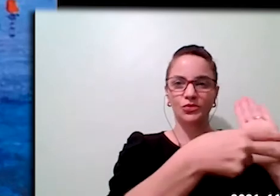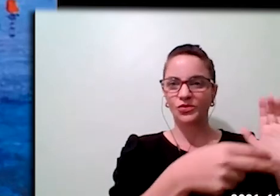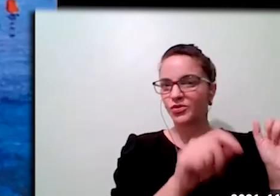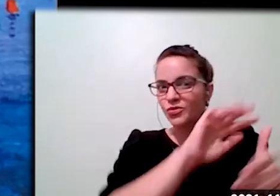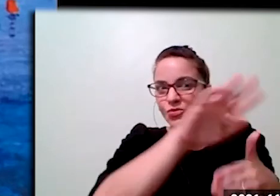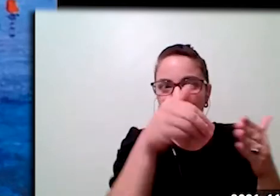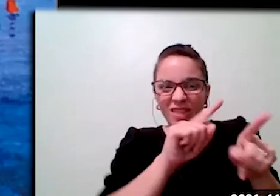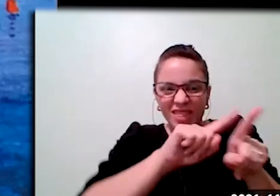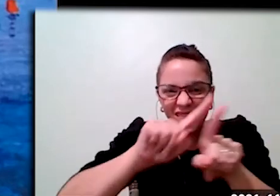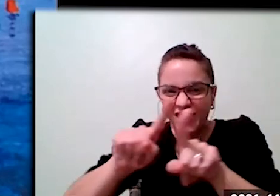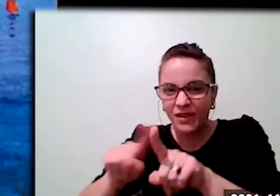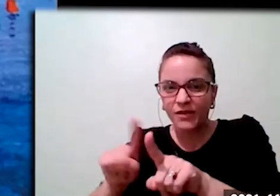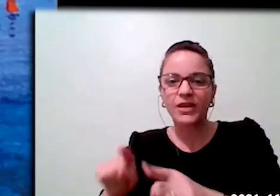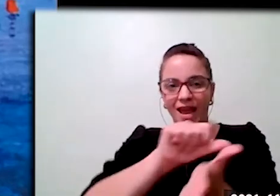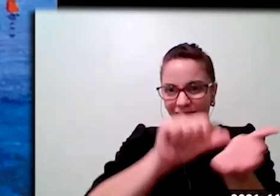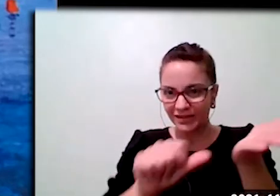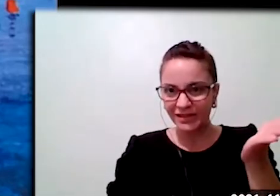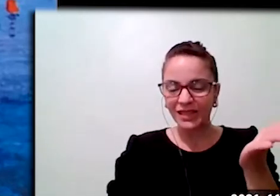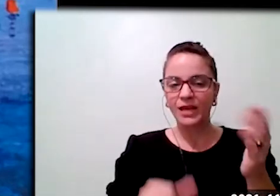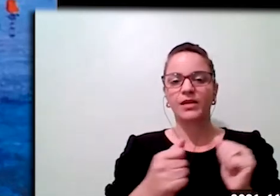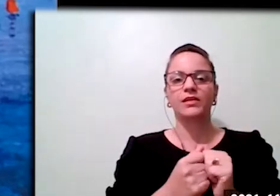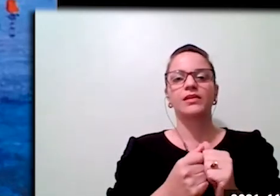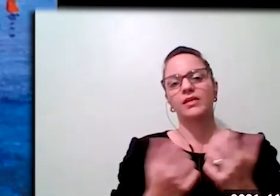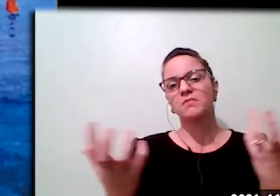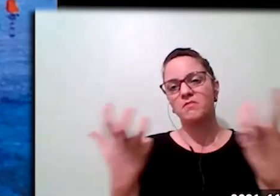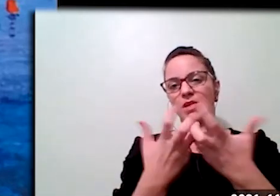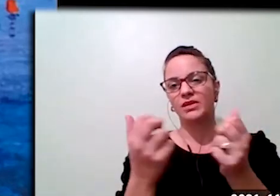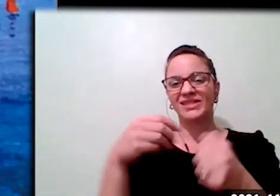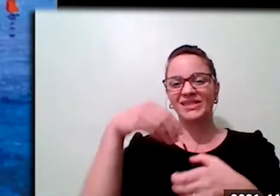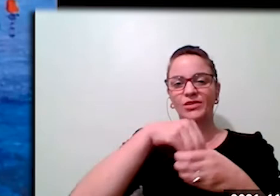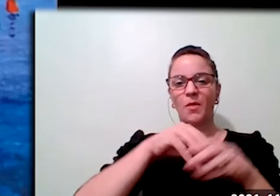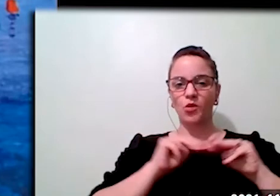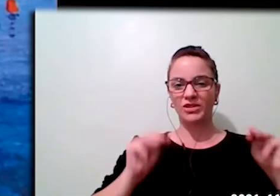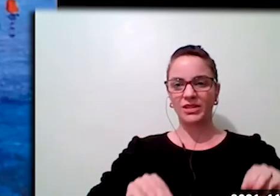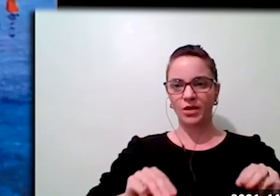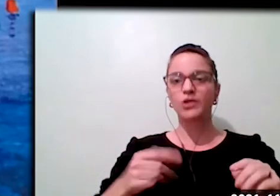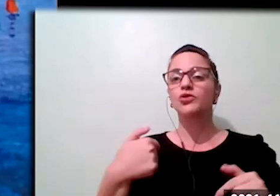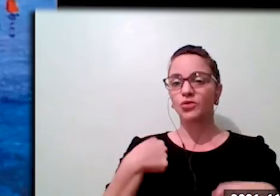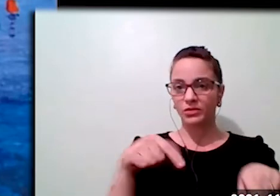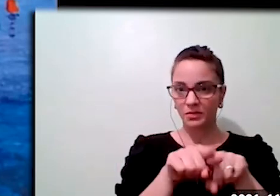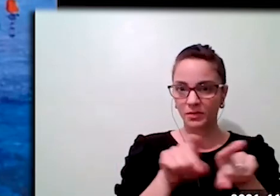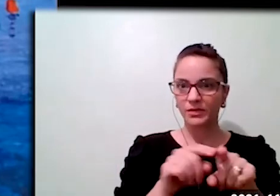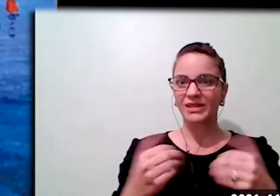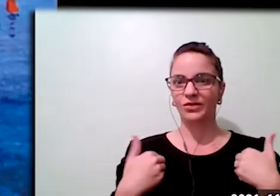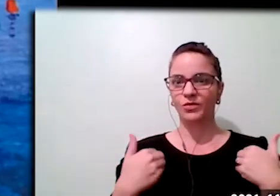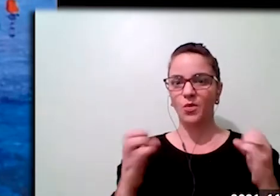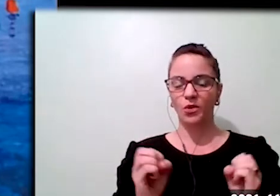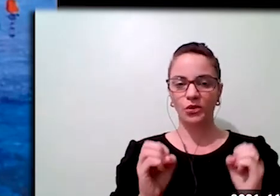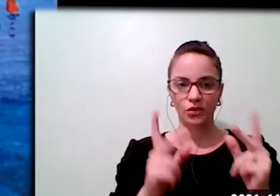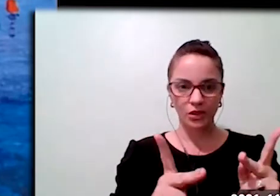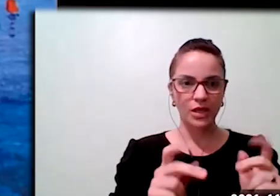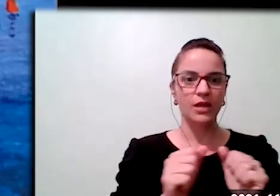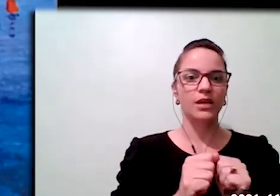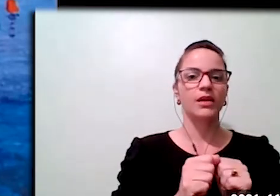permanent collections of local museums. I also had the opportunity to identify the specialists who